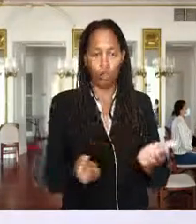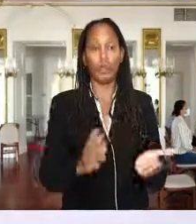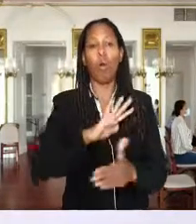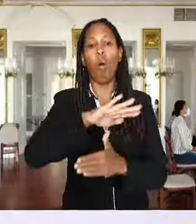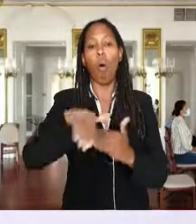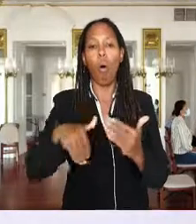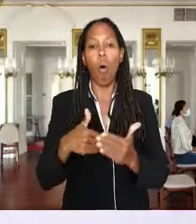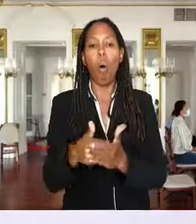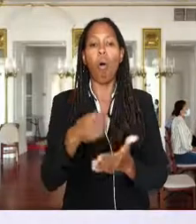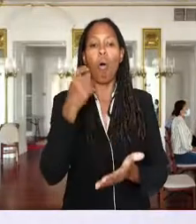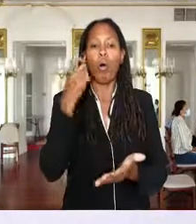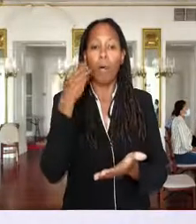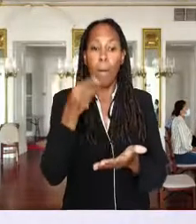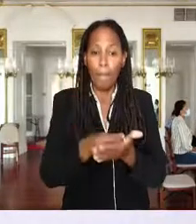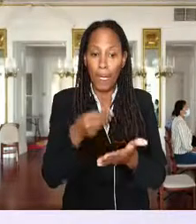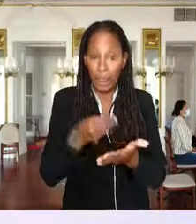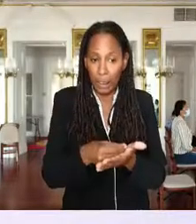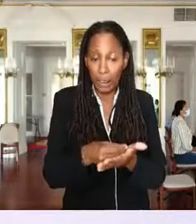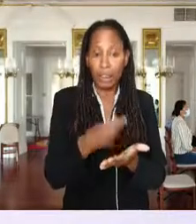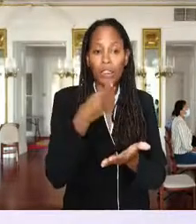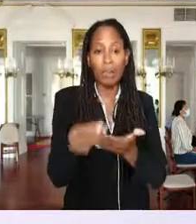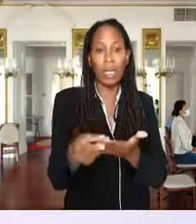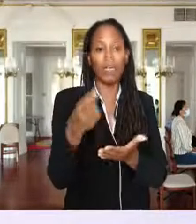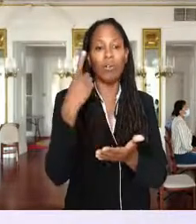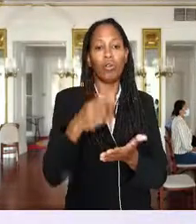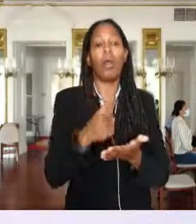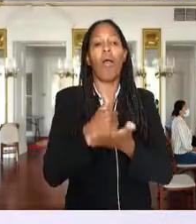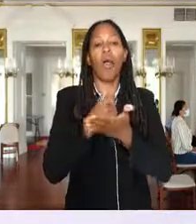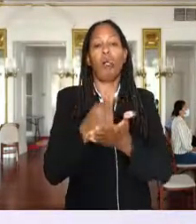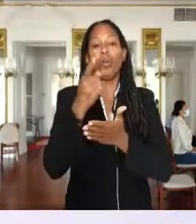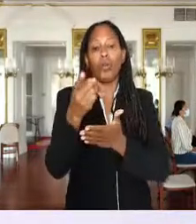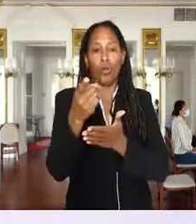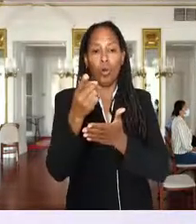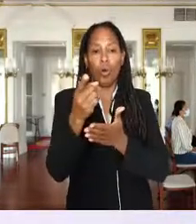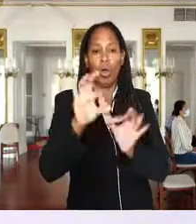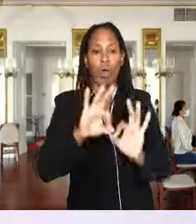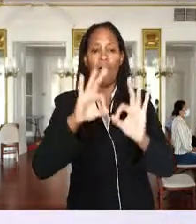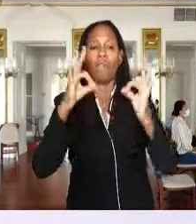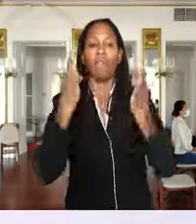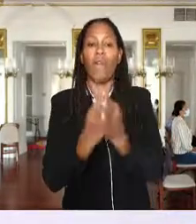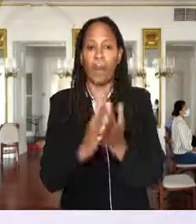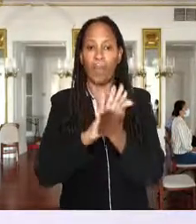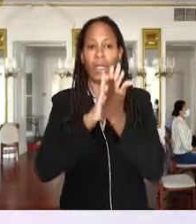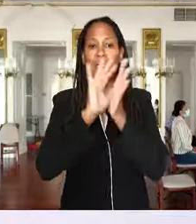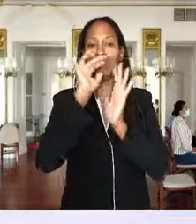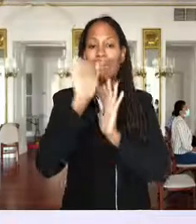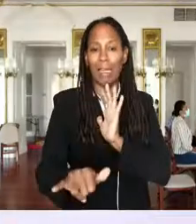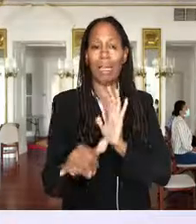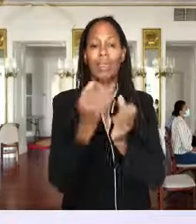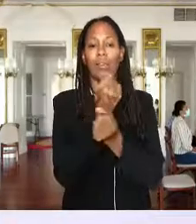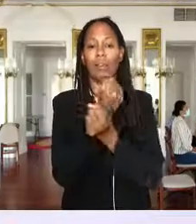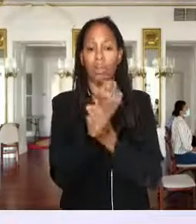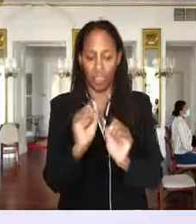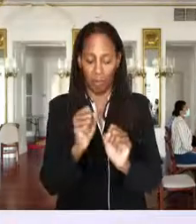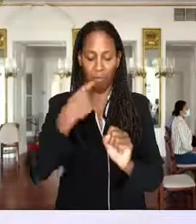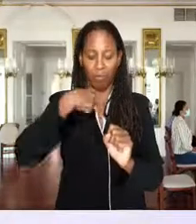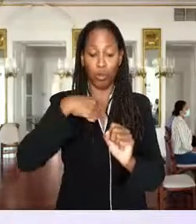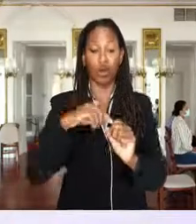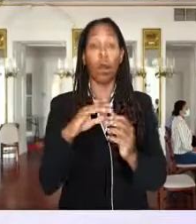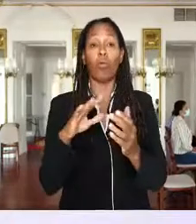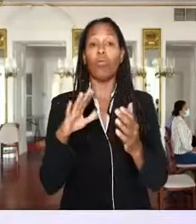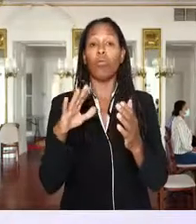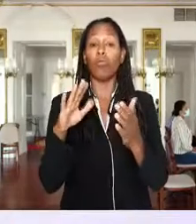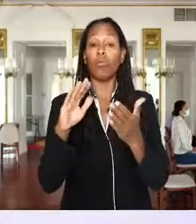money being spent to make you and your family safe. So some of the things we have done. We have opened the community